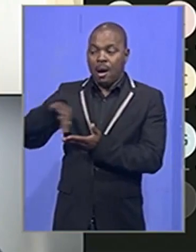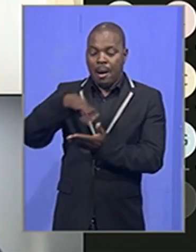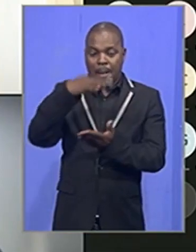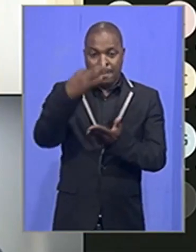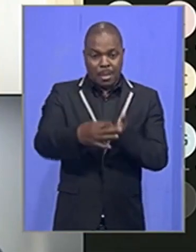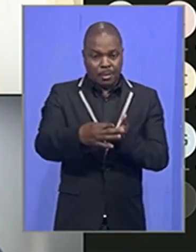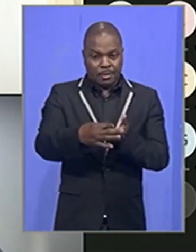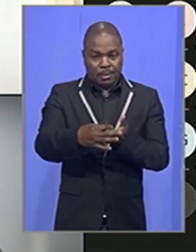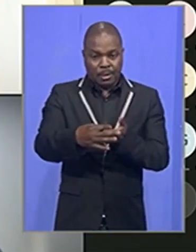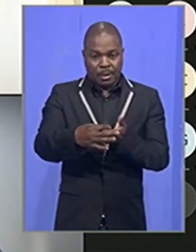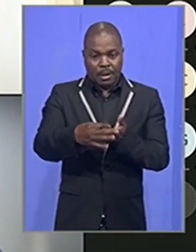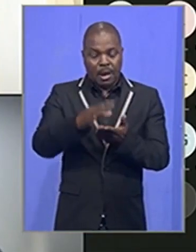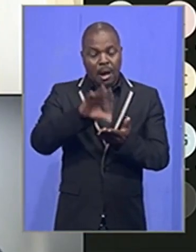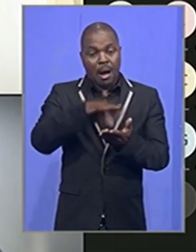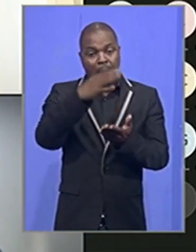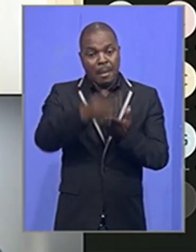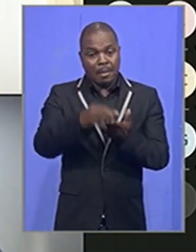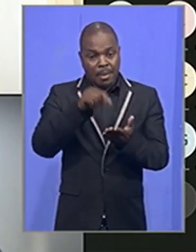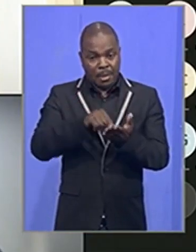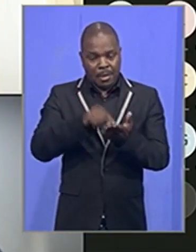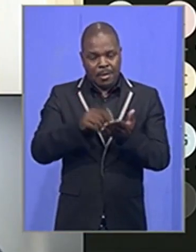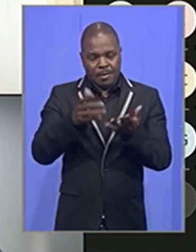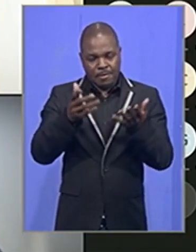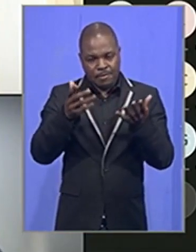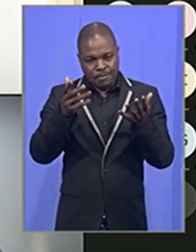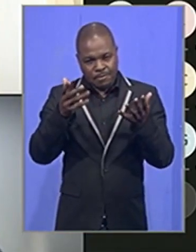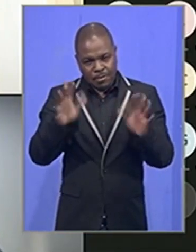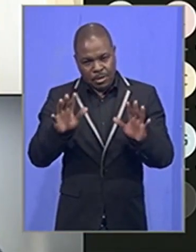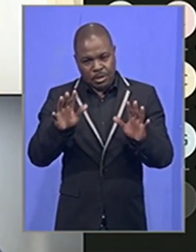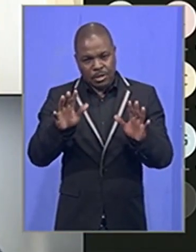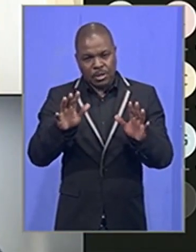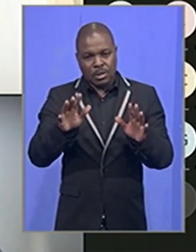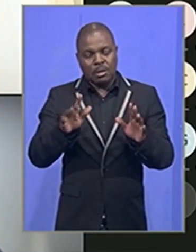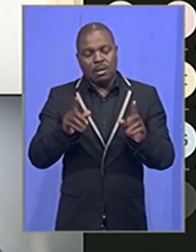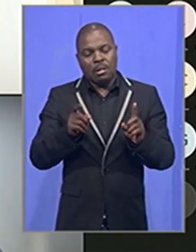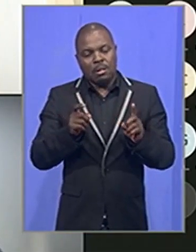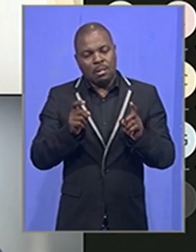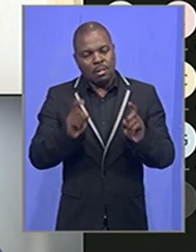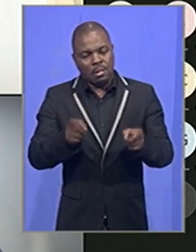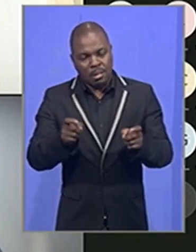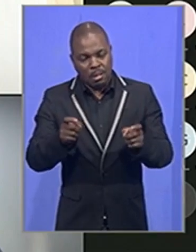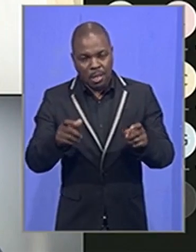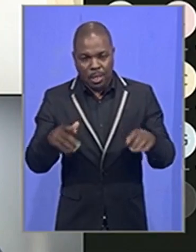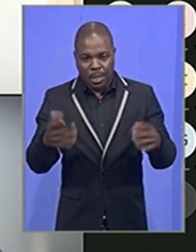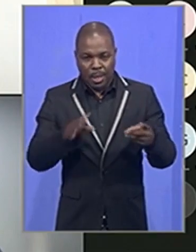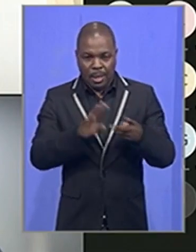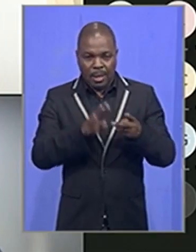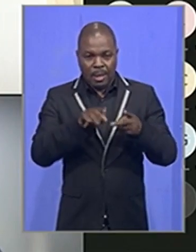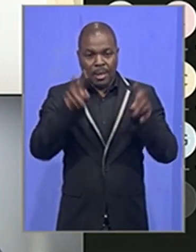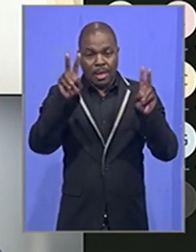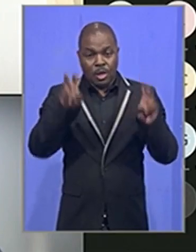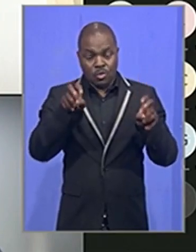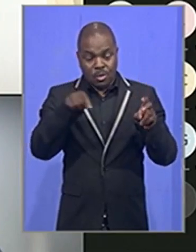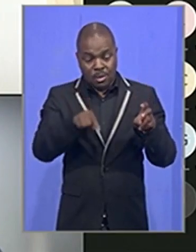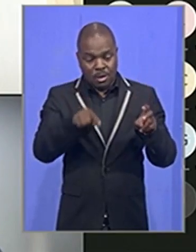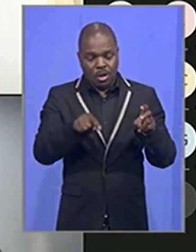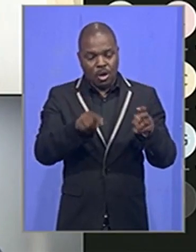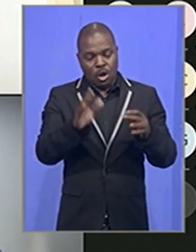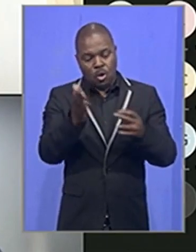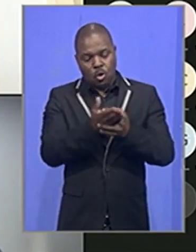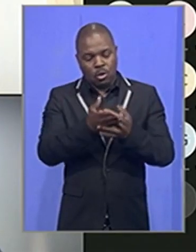the application has been made out for urgency and the matter is struck off the